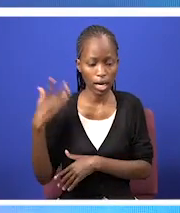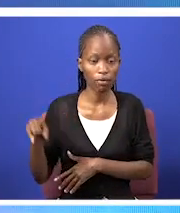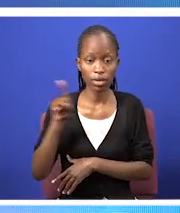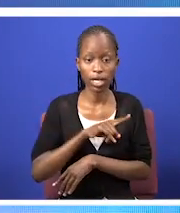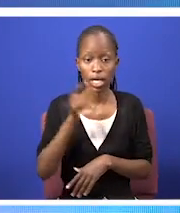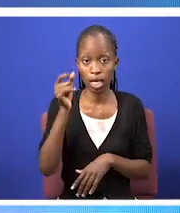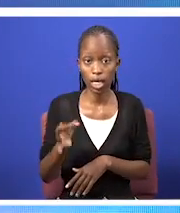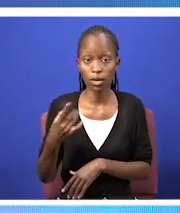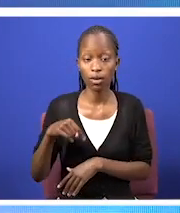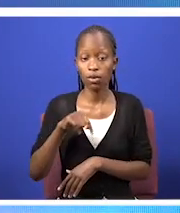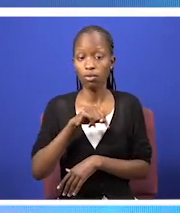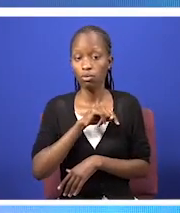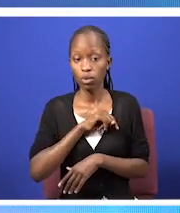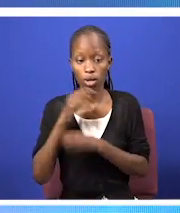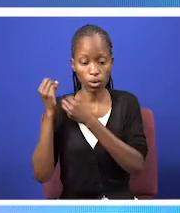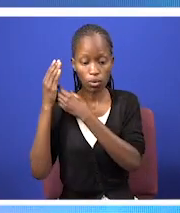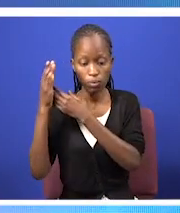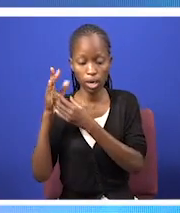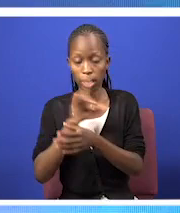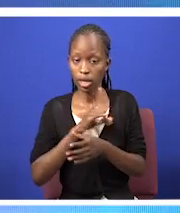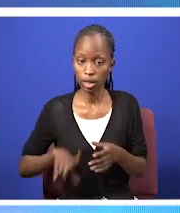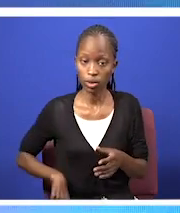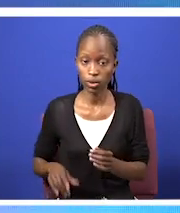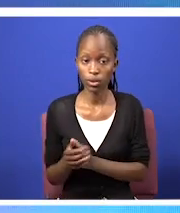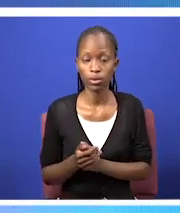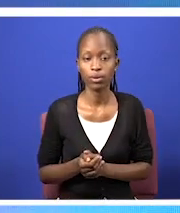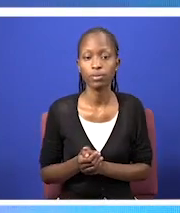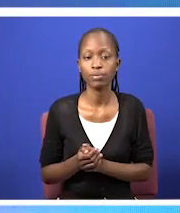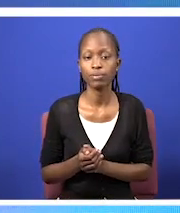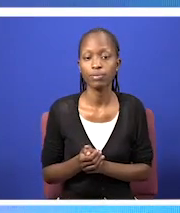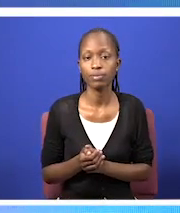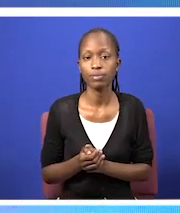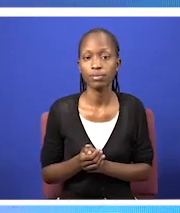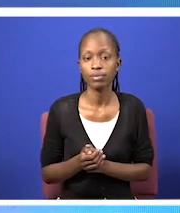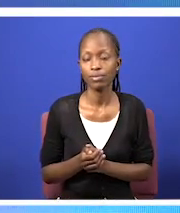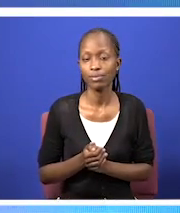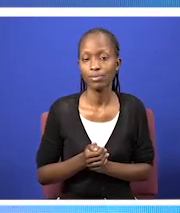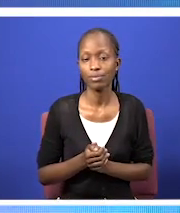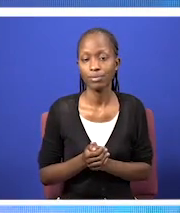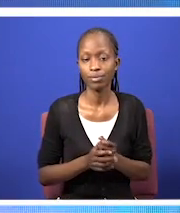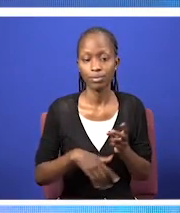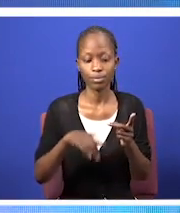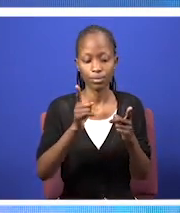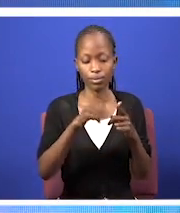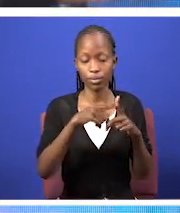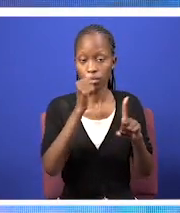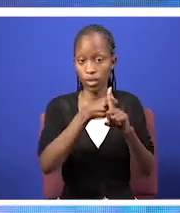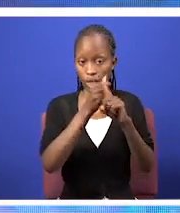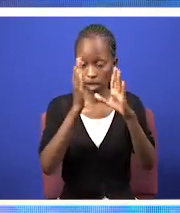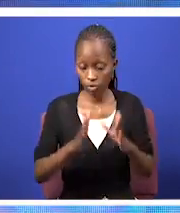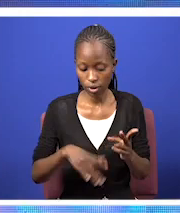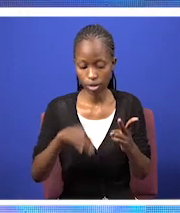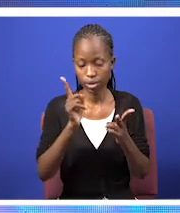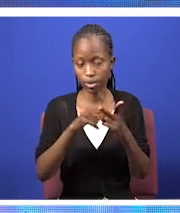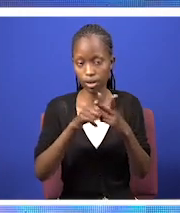a daily basis if we would obey the Lord. So we've looked at two titles, the title of